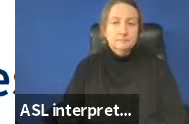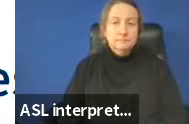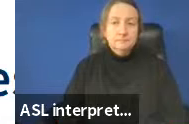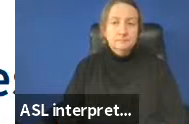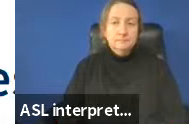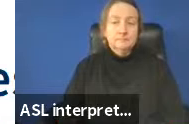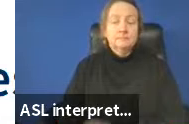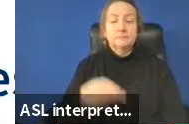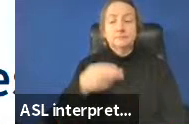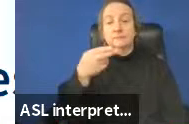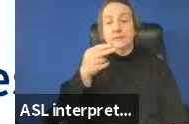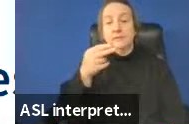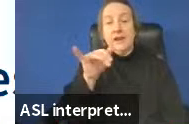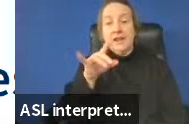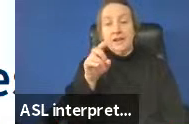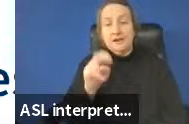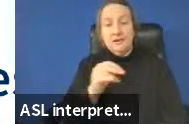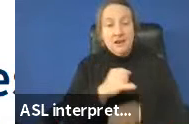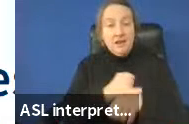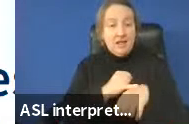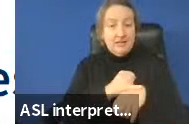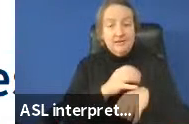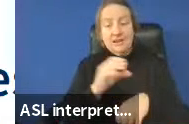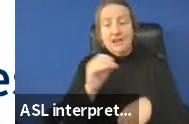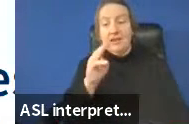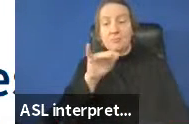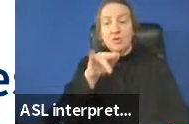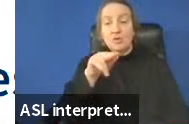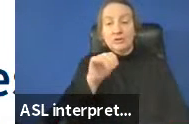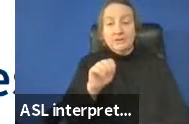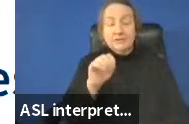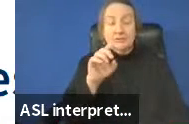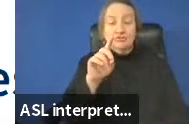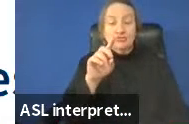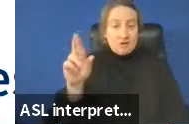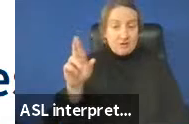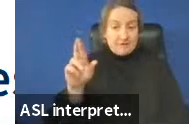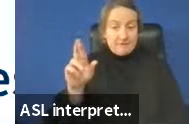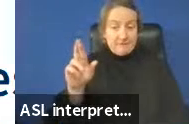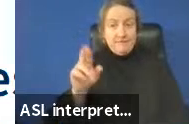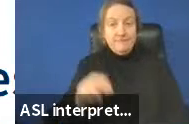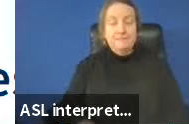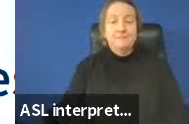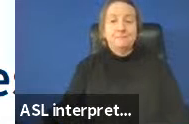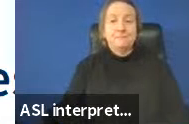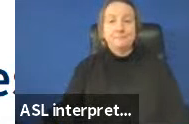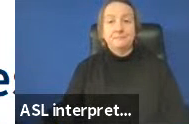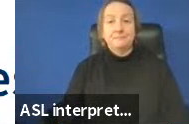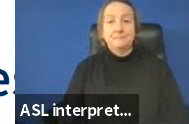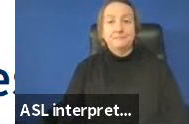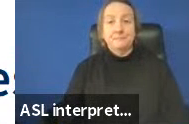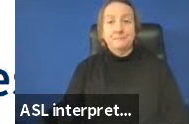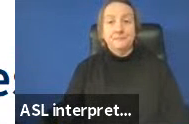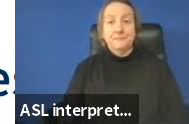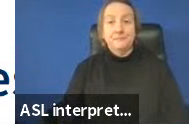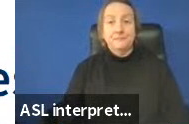On Hayden Island and Marine Drive, the change that